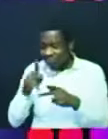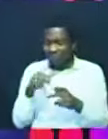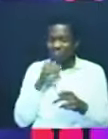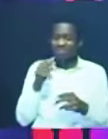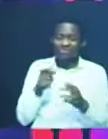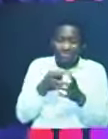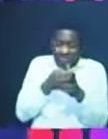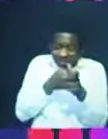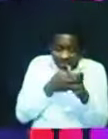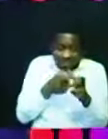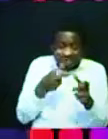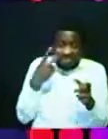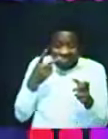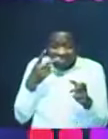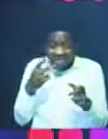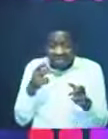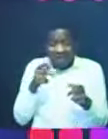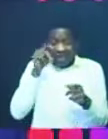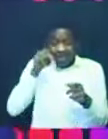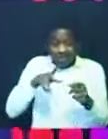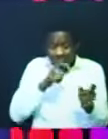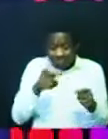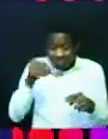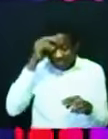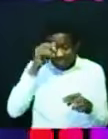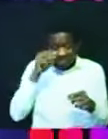time. Or